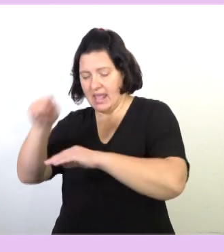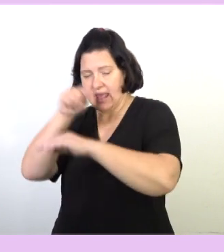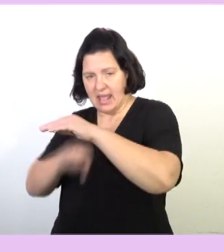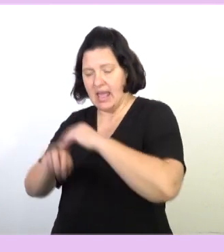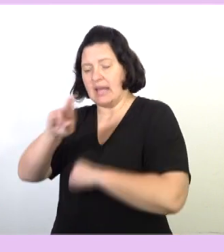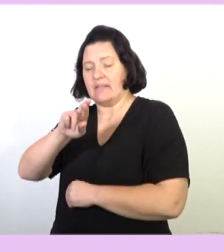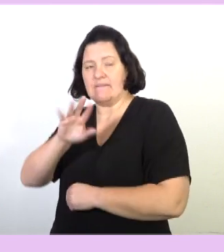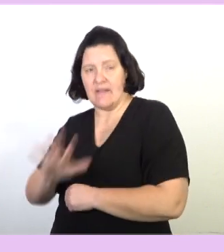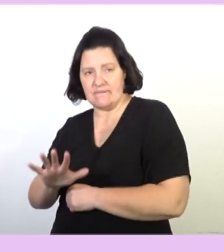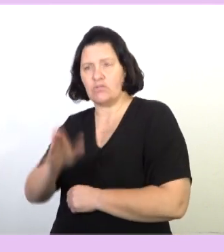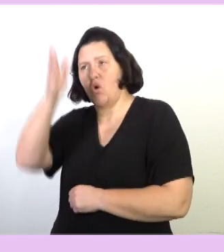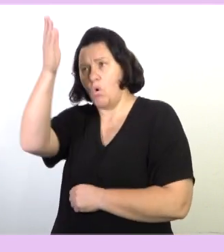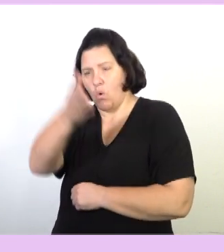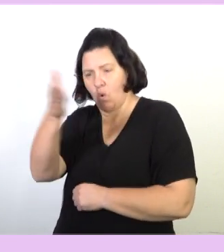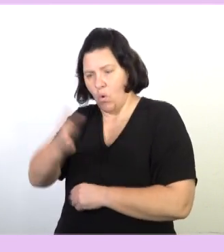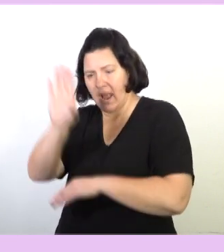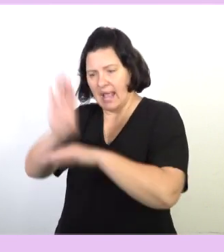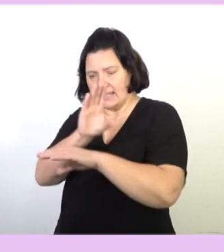Therefore,